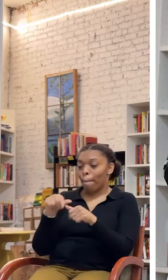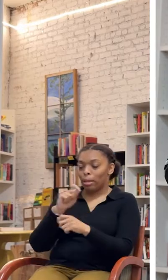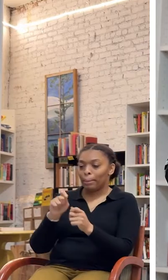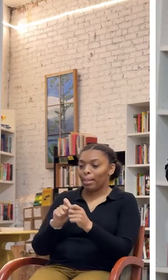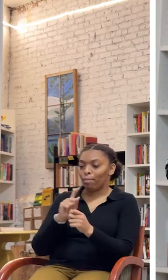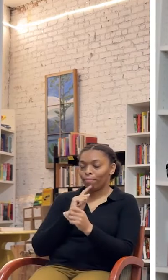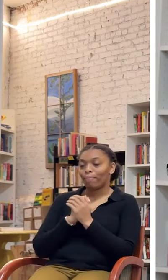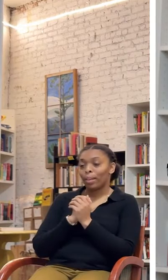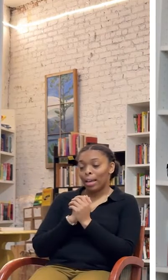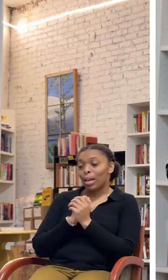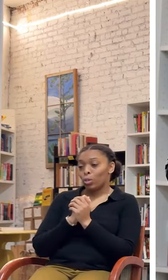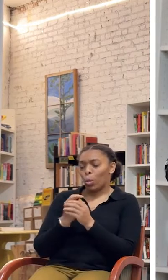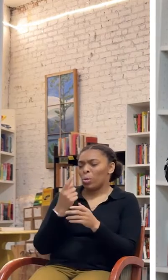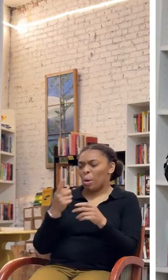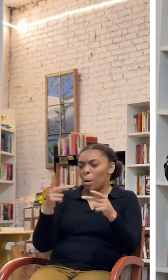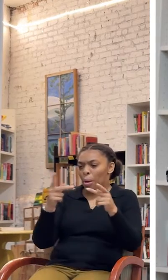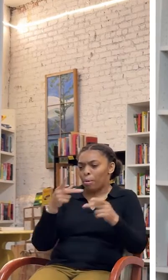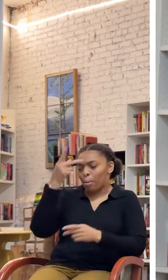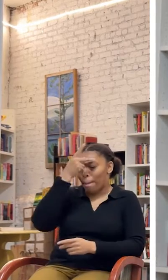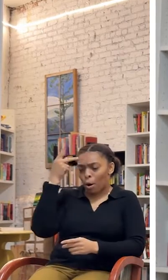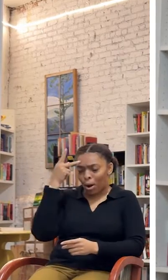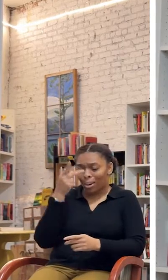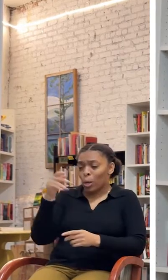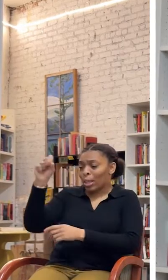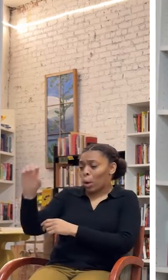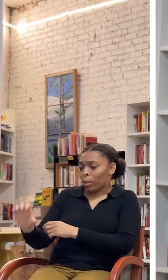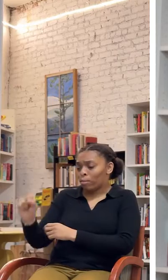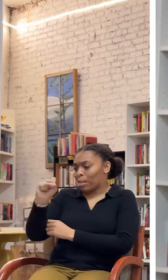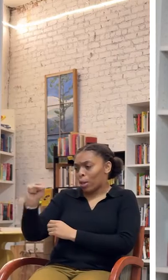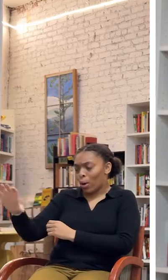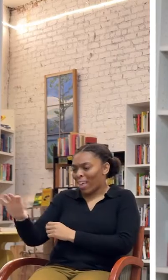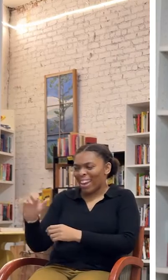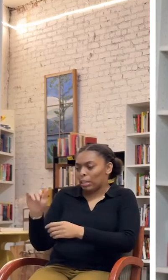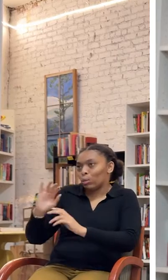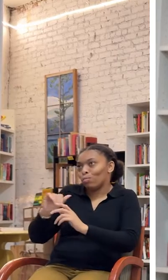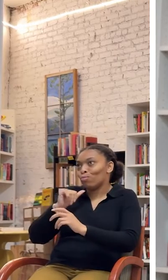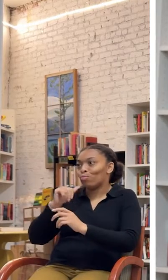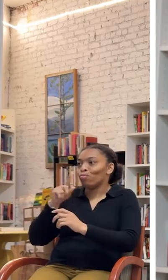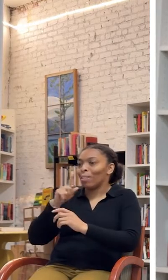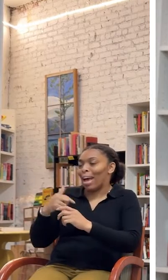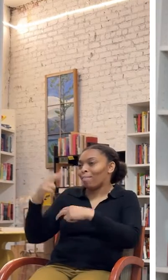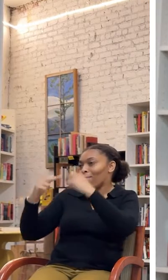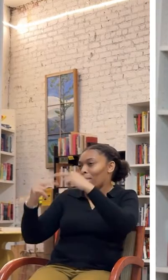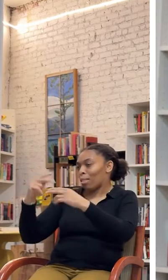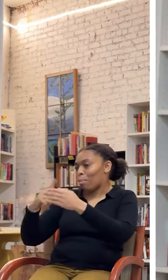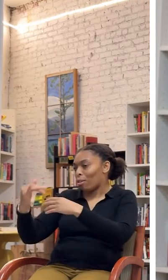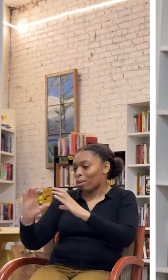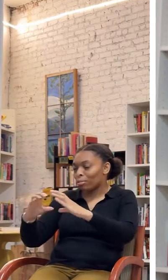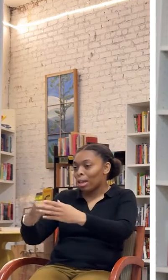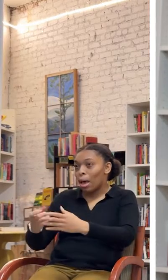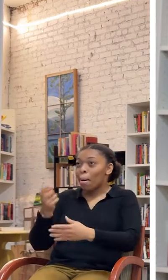specifically, so there's this park, you know how, so in South Carolina, they don't necessarily have projects. So I'm trying to think of a park here,